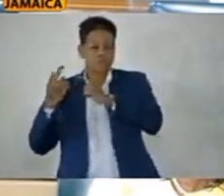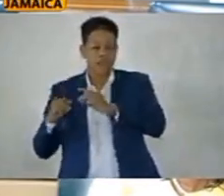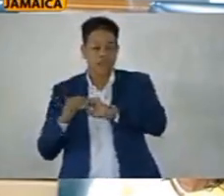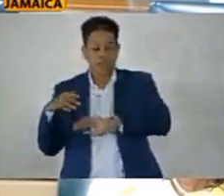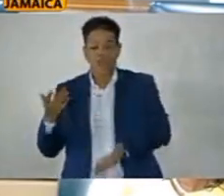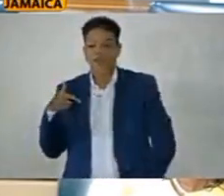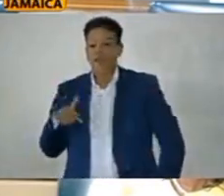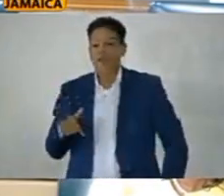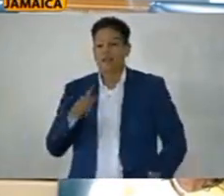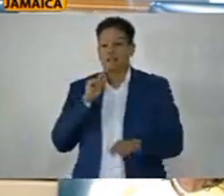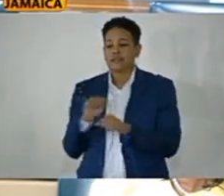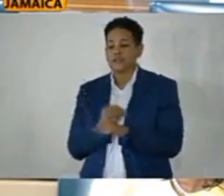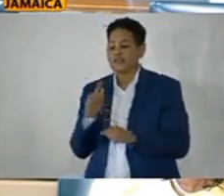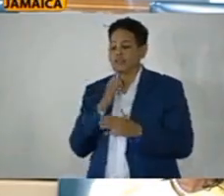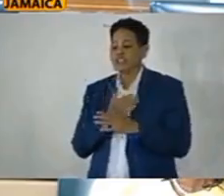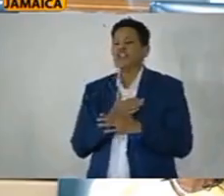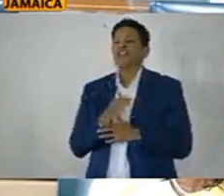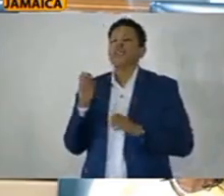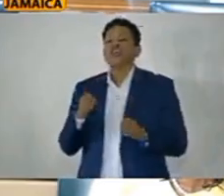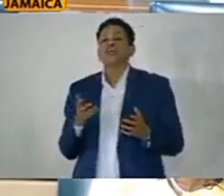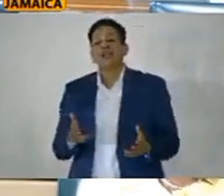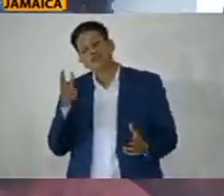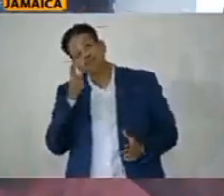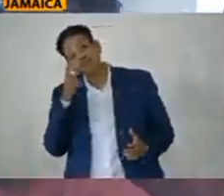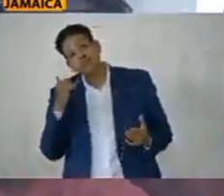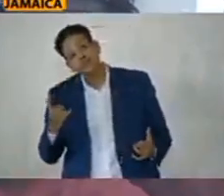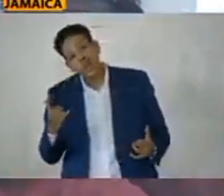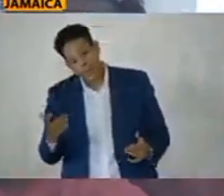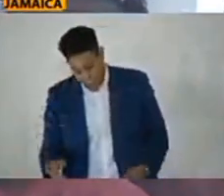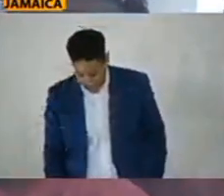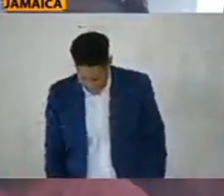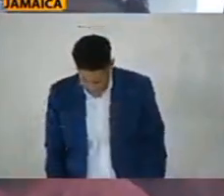they're here sharing in the House today.